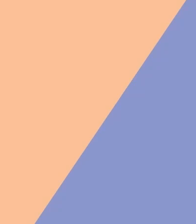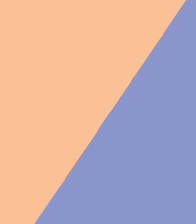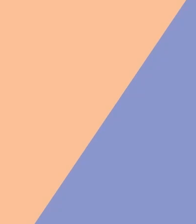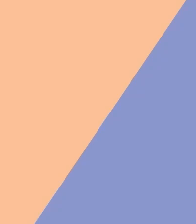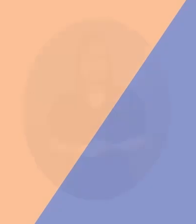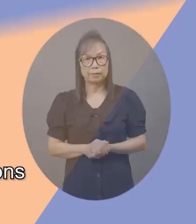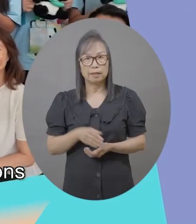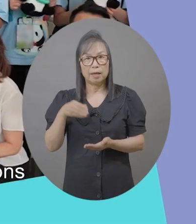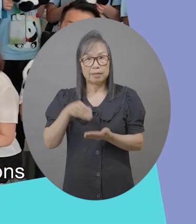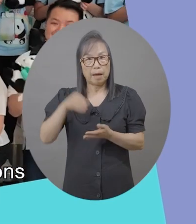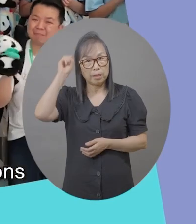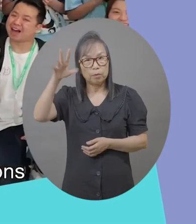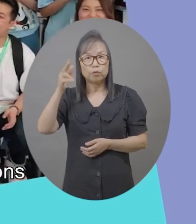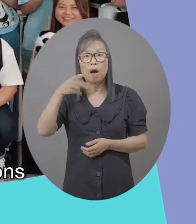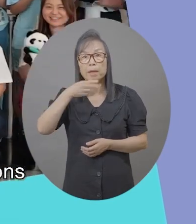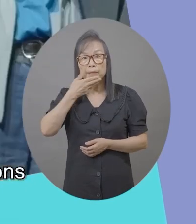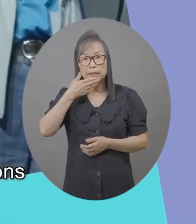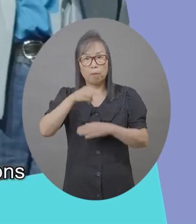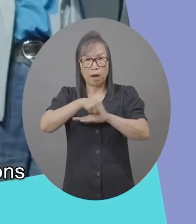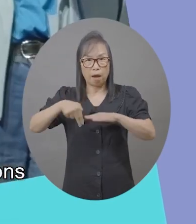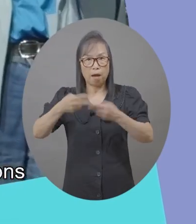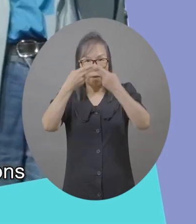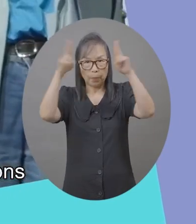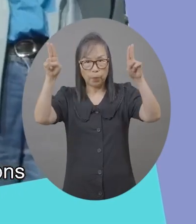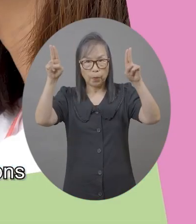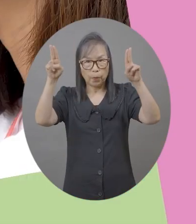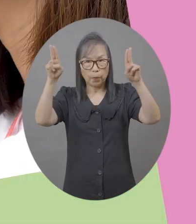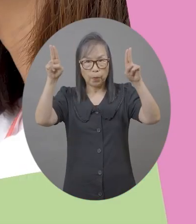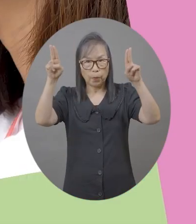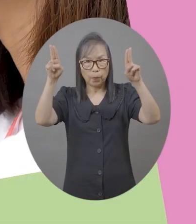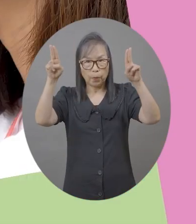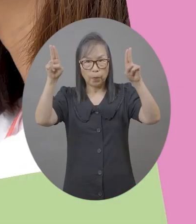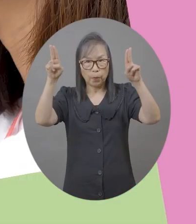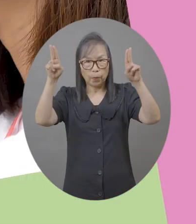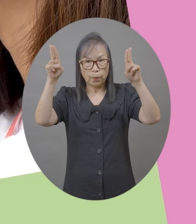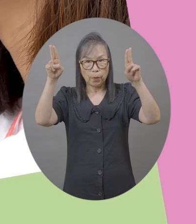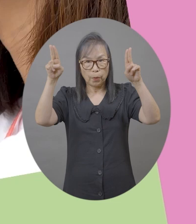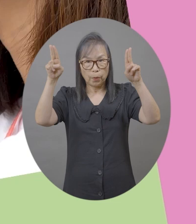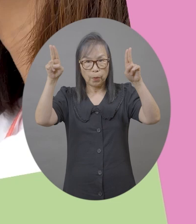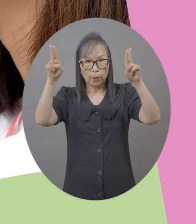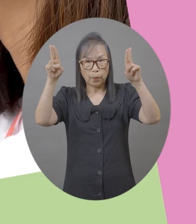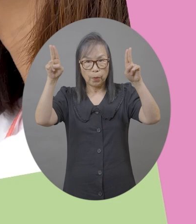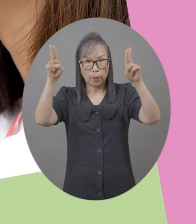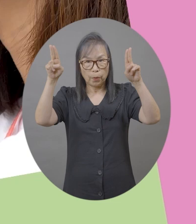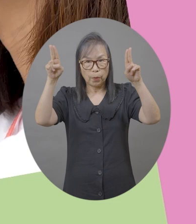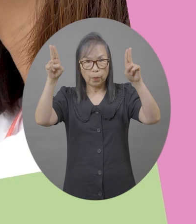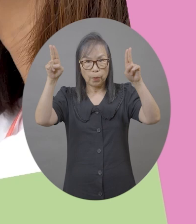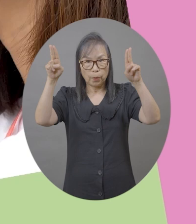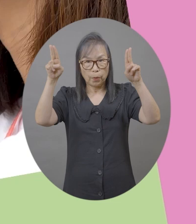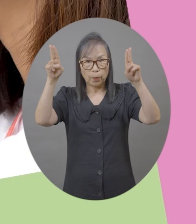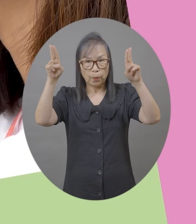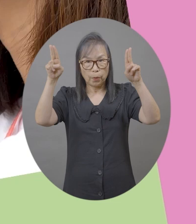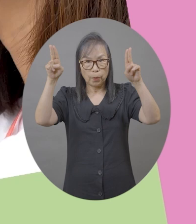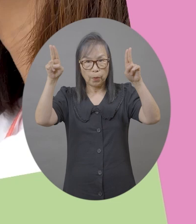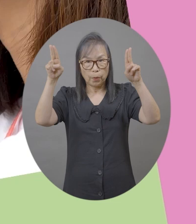says, "Joining the Strive and Rise program broadens my horizons." The scene transitions to a mentor and a mentee participating